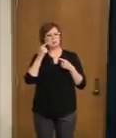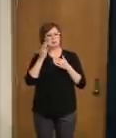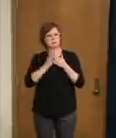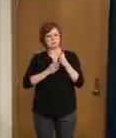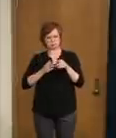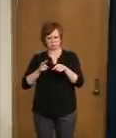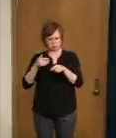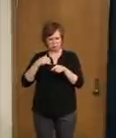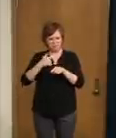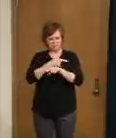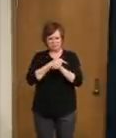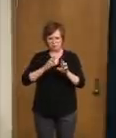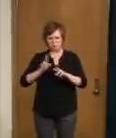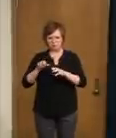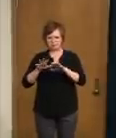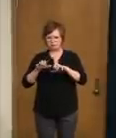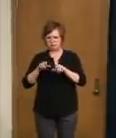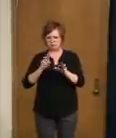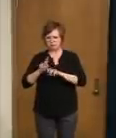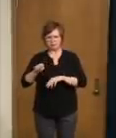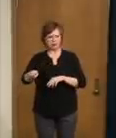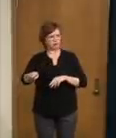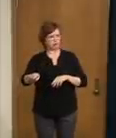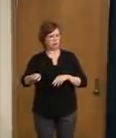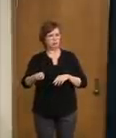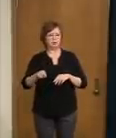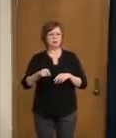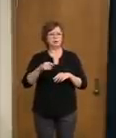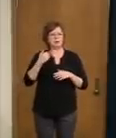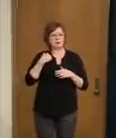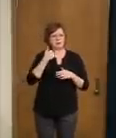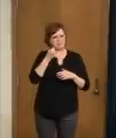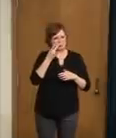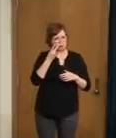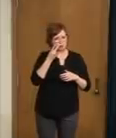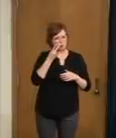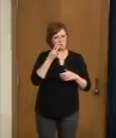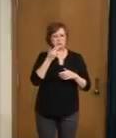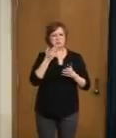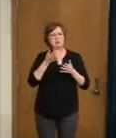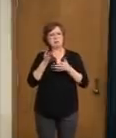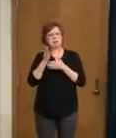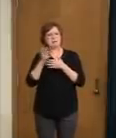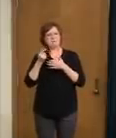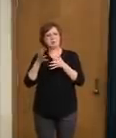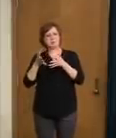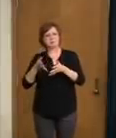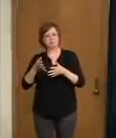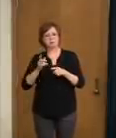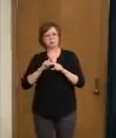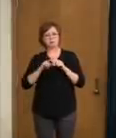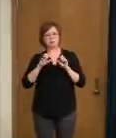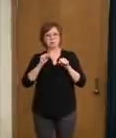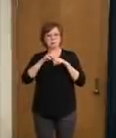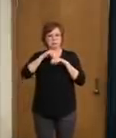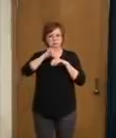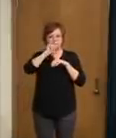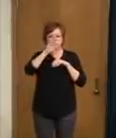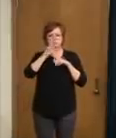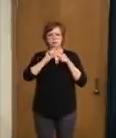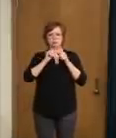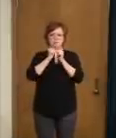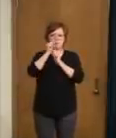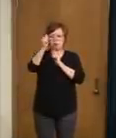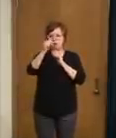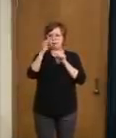that's because of the new ability to transfer the Pfizer vaccine in particular into other locations. We want to make sure we're getting the vaccine out as quickly as we can